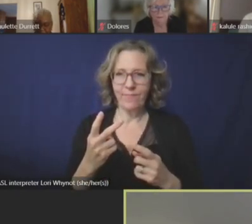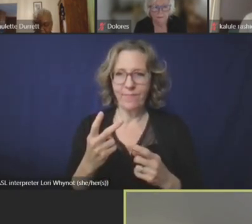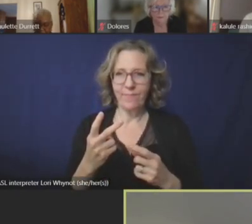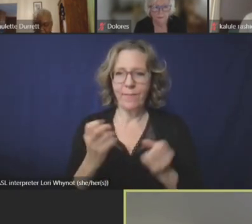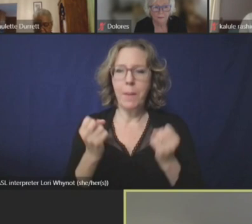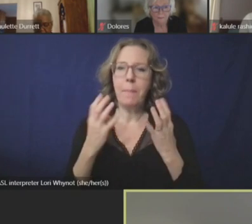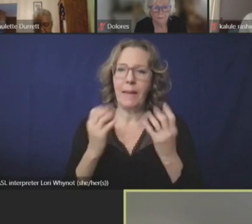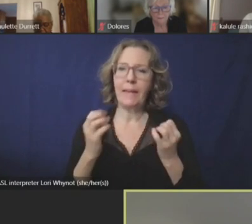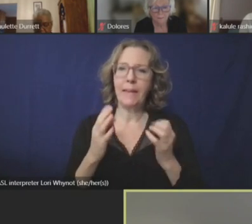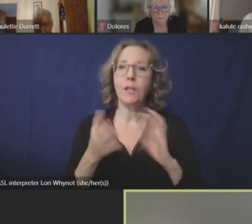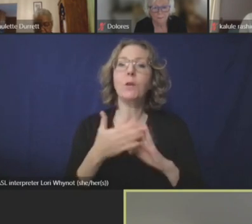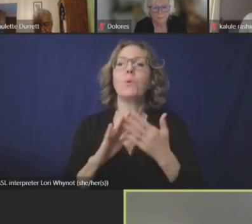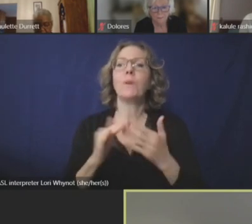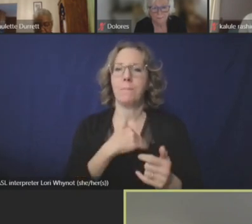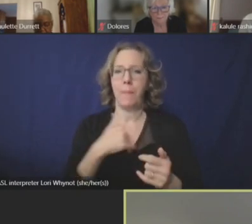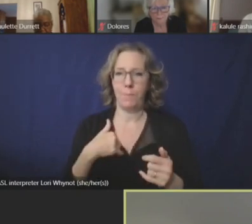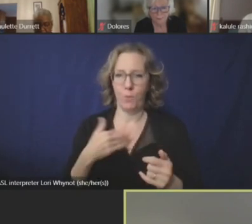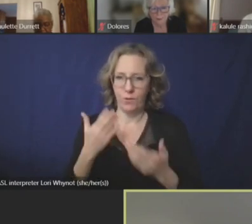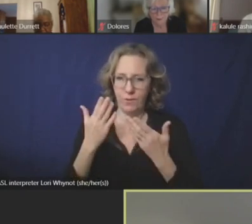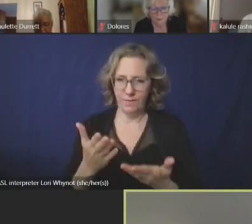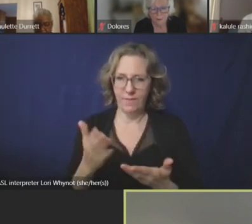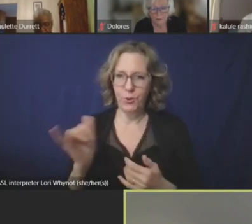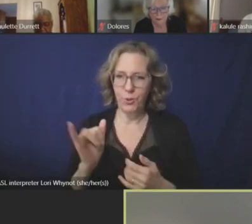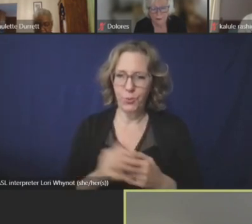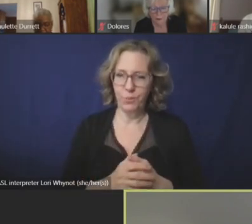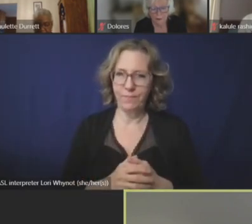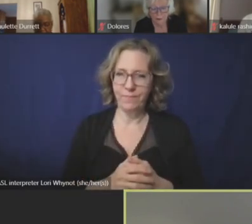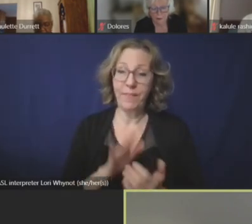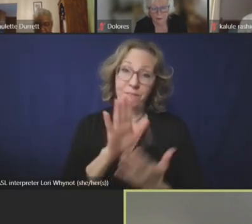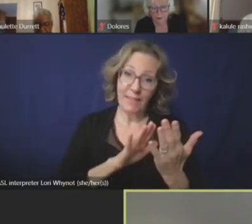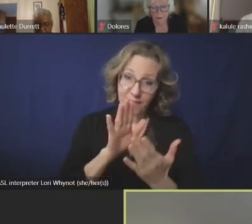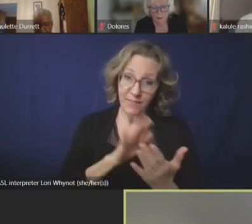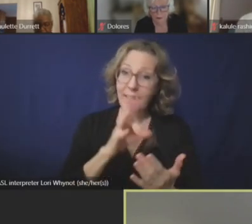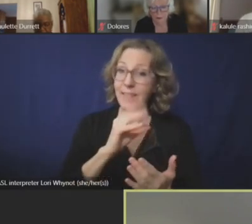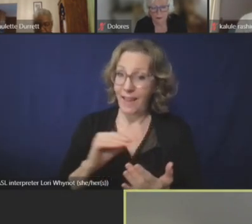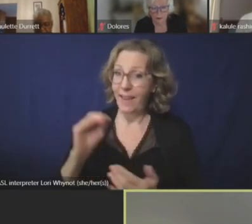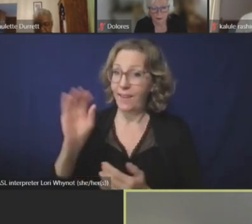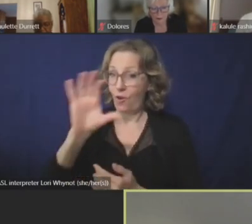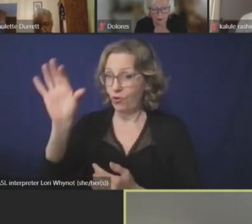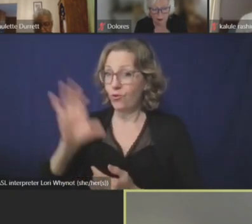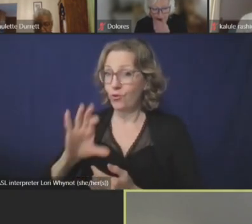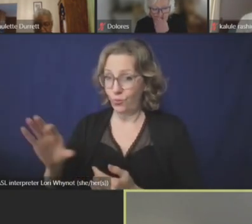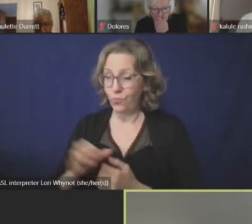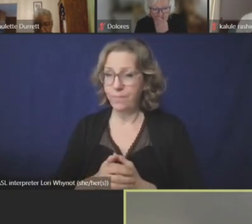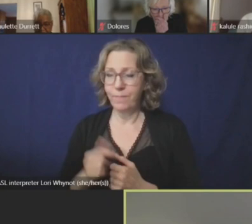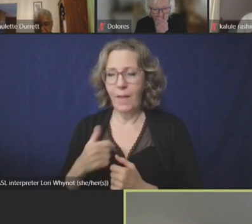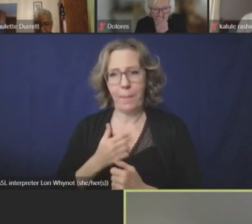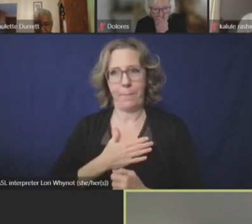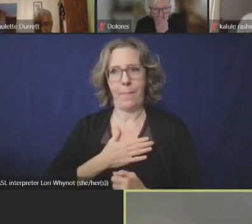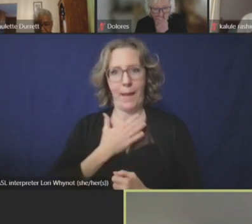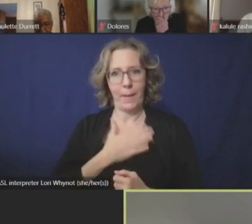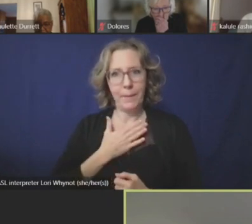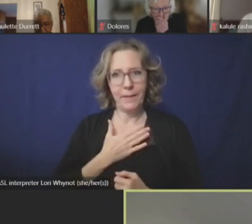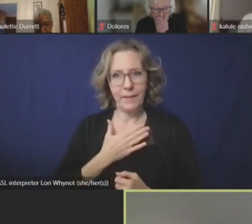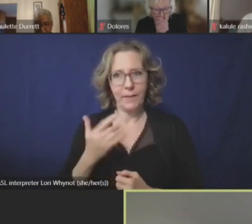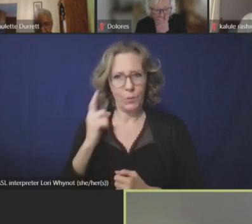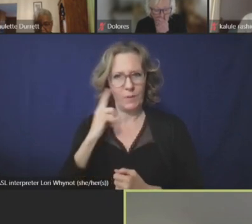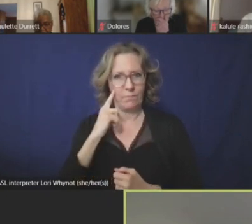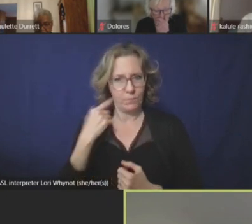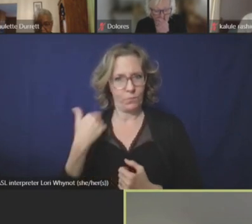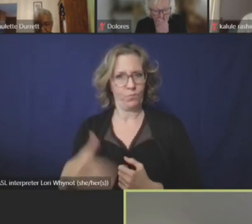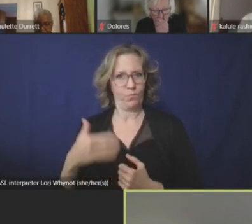members of the community both in person and online. And I'm happy to hear about the number of questions,